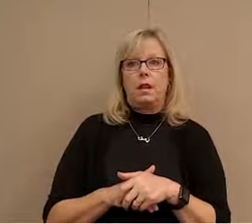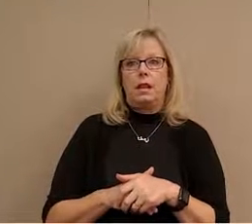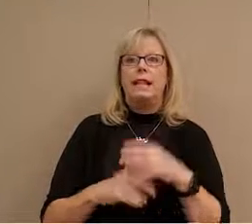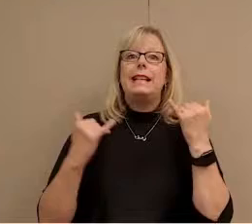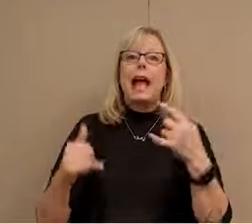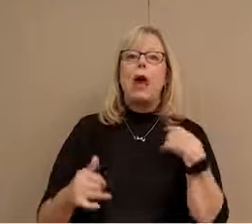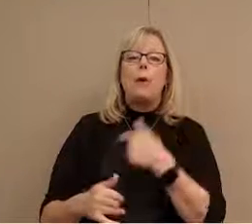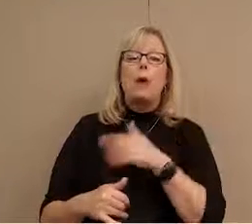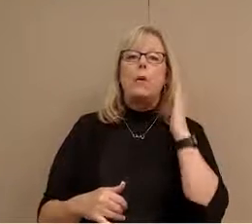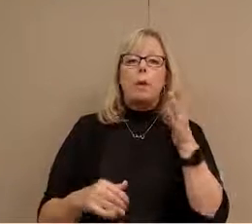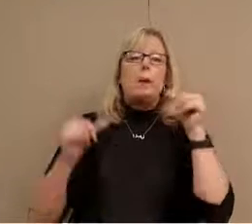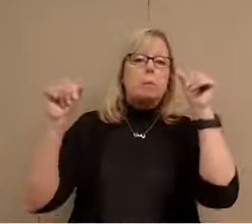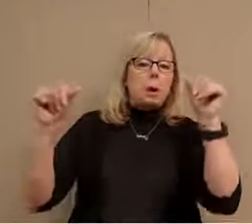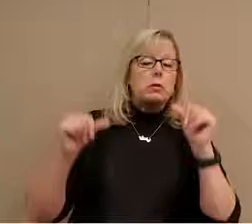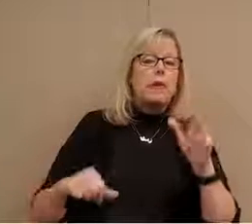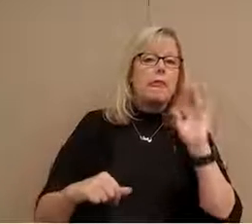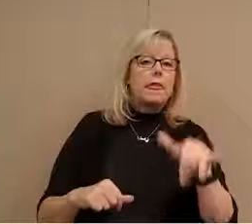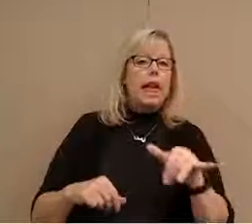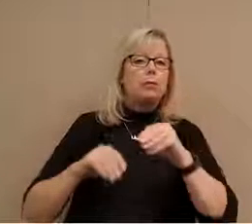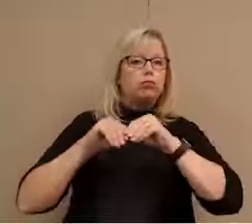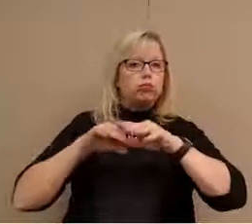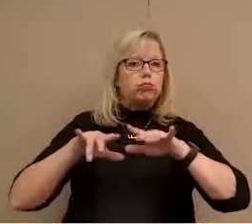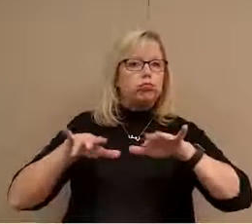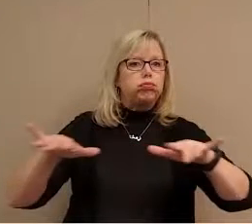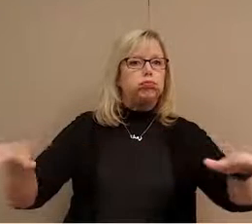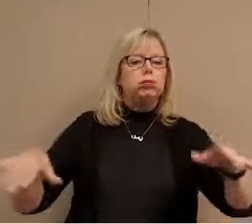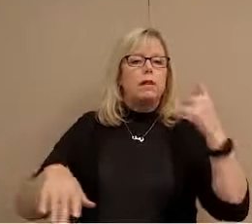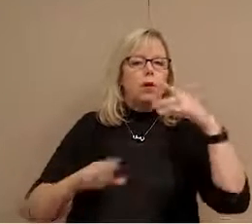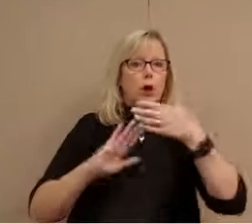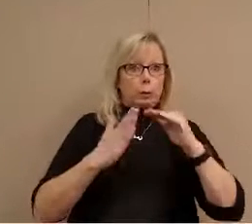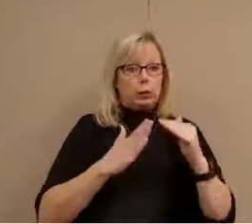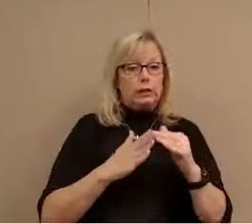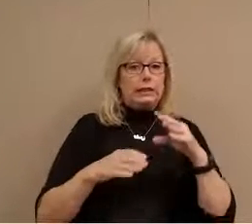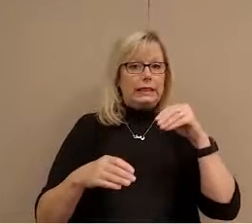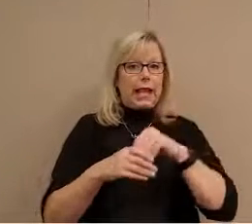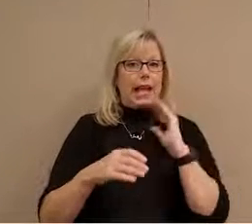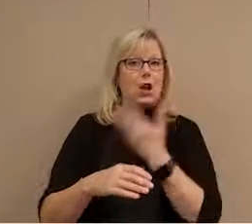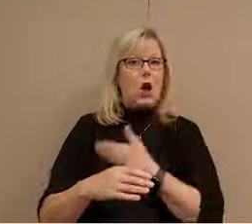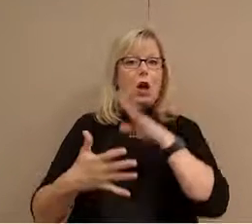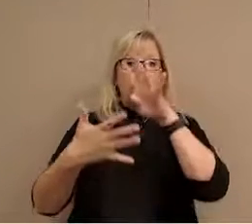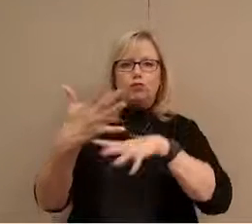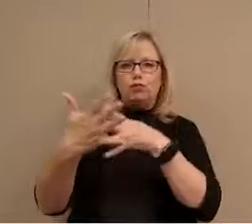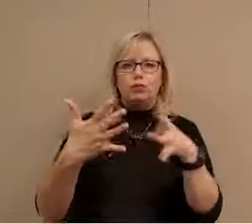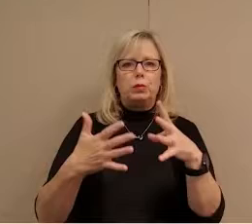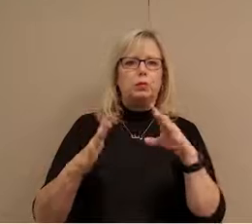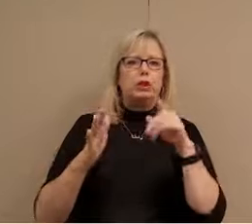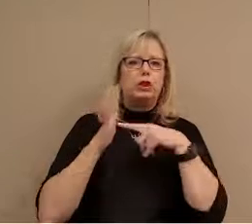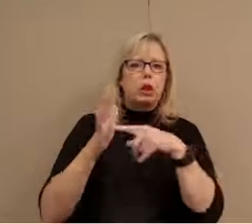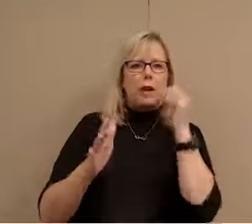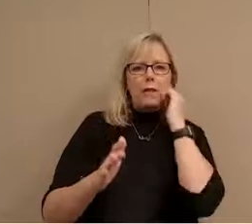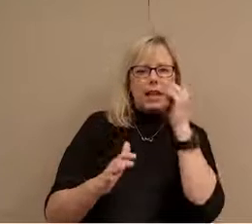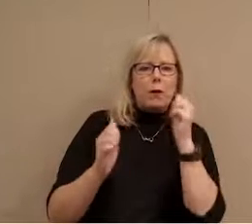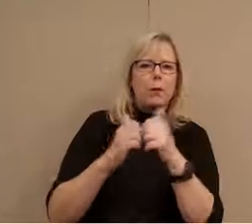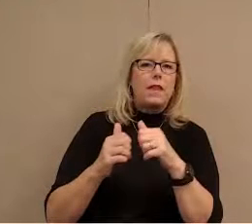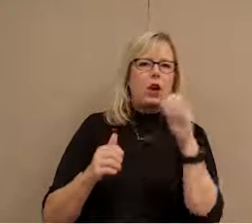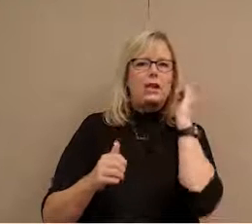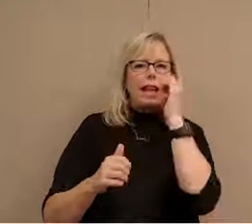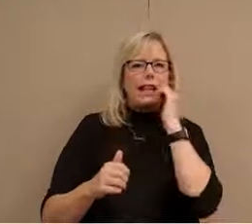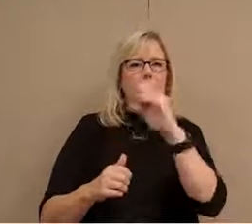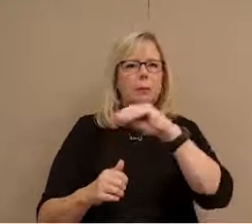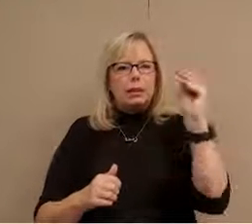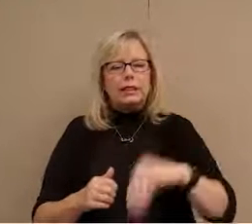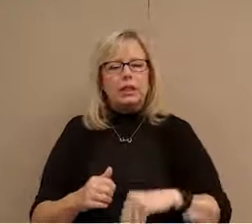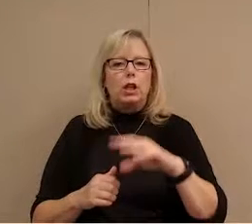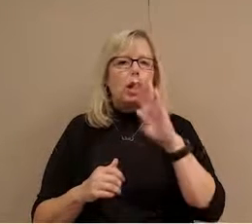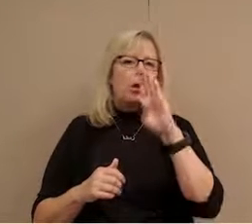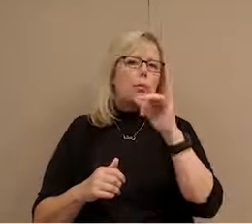Now we will be posting that transmission level for the community in our graphic that we post every day with our daily stats. Again, Brian's sharing